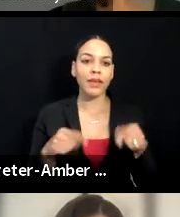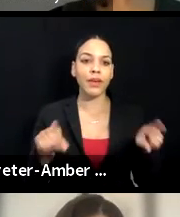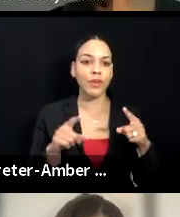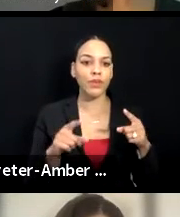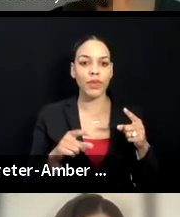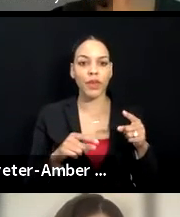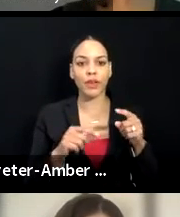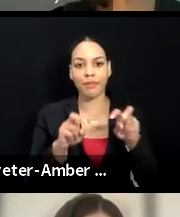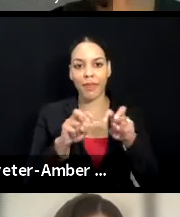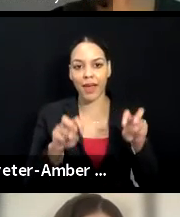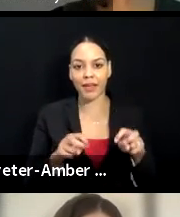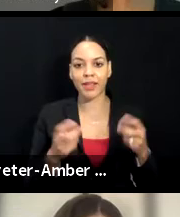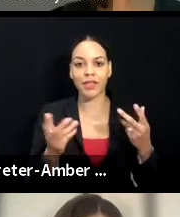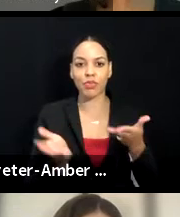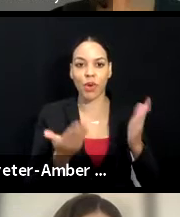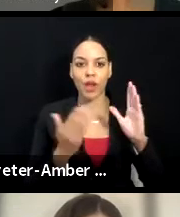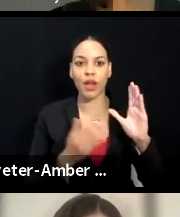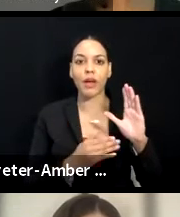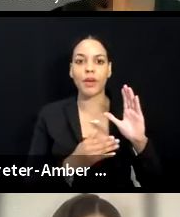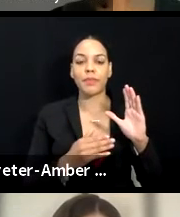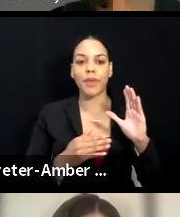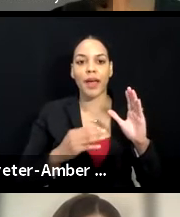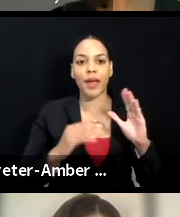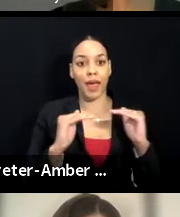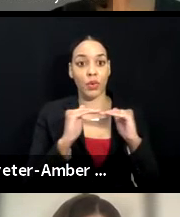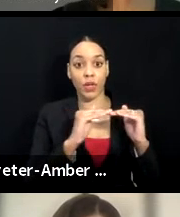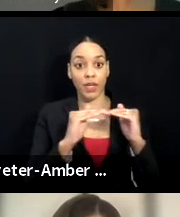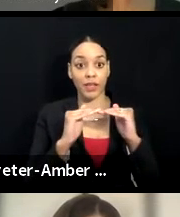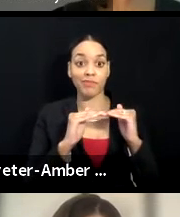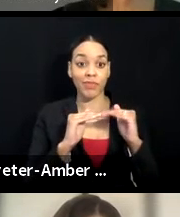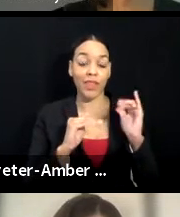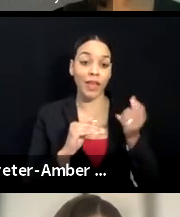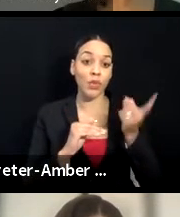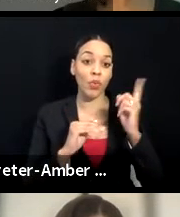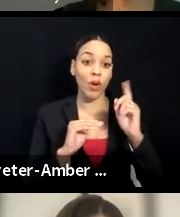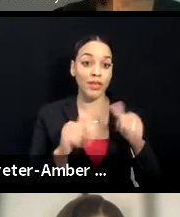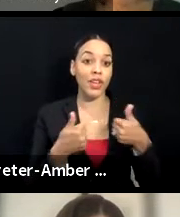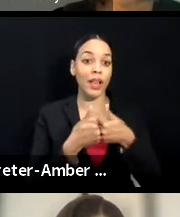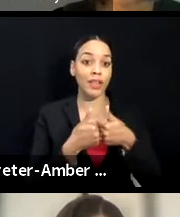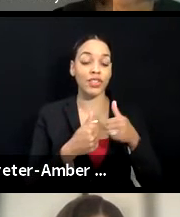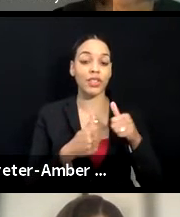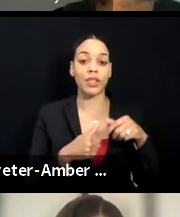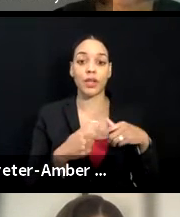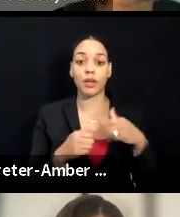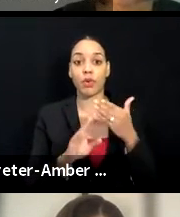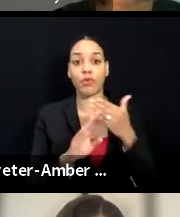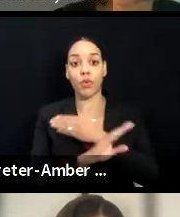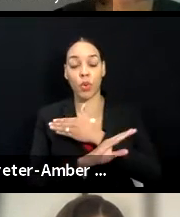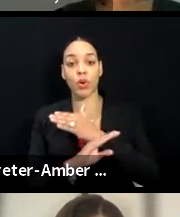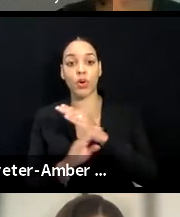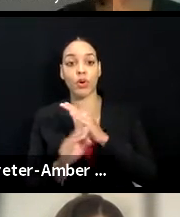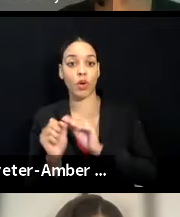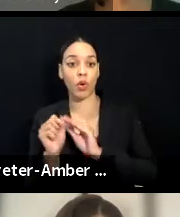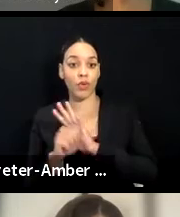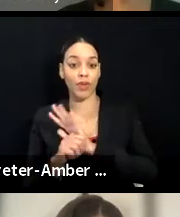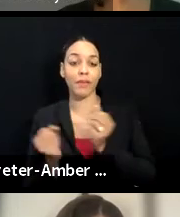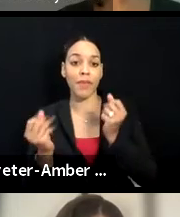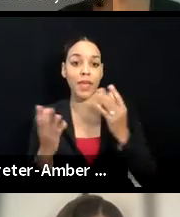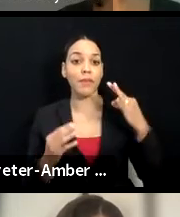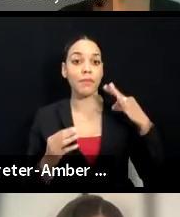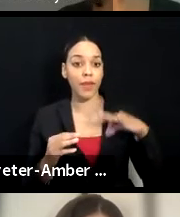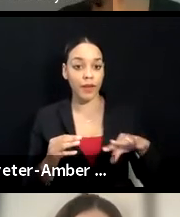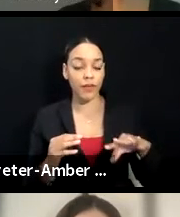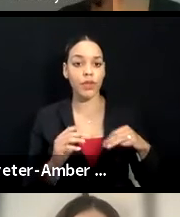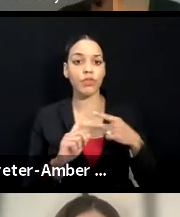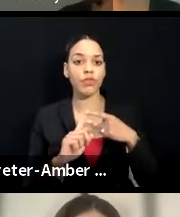that, and I think that's actually been one of the challenges in the world we had pre-COVID. Many of the benefits that we've seen